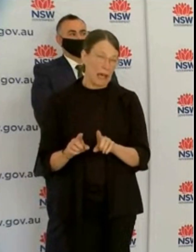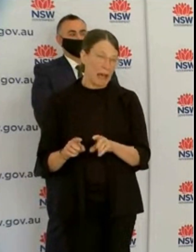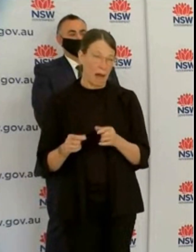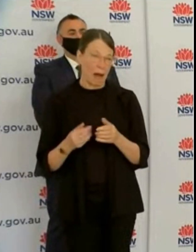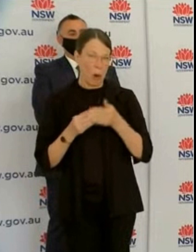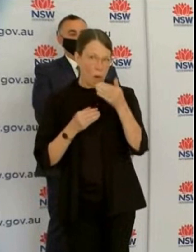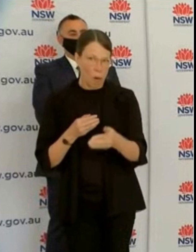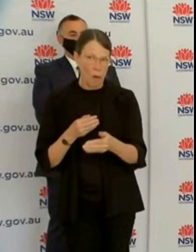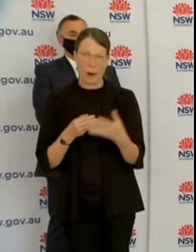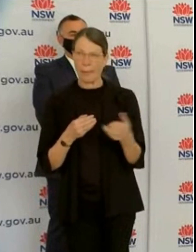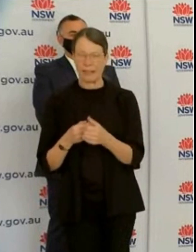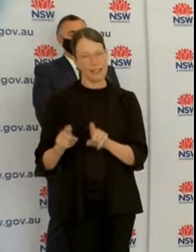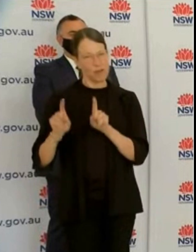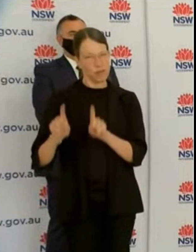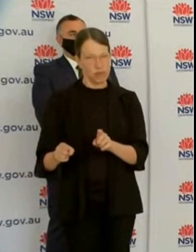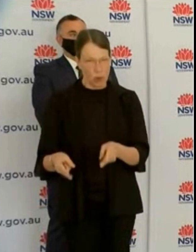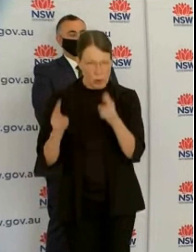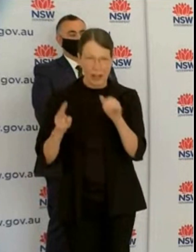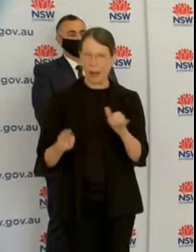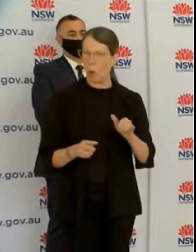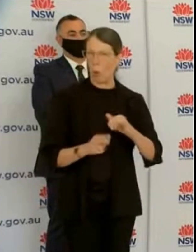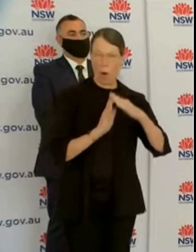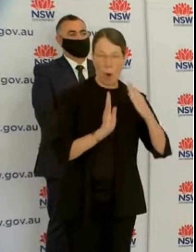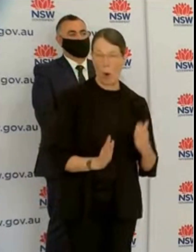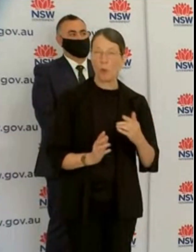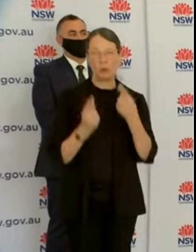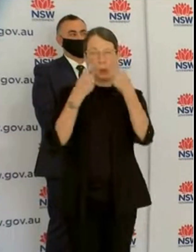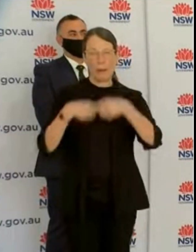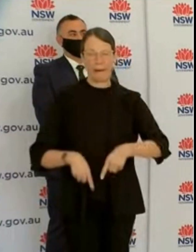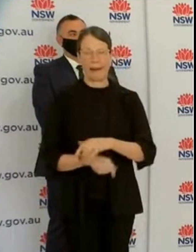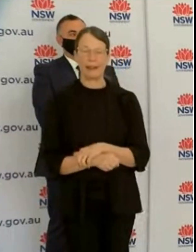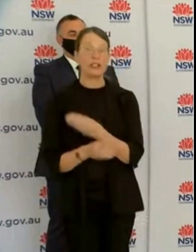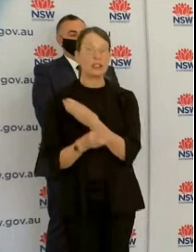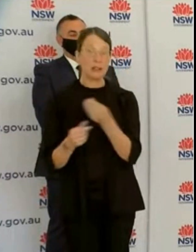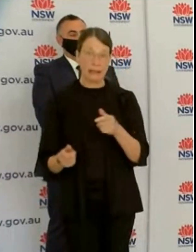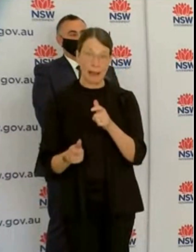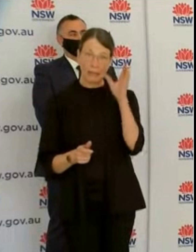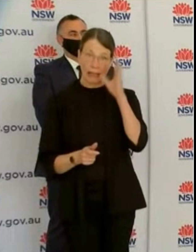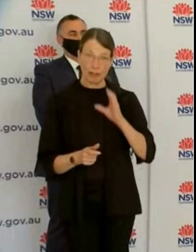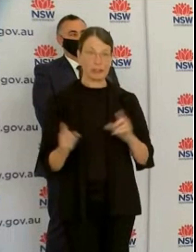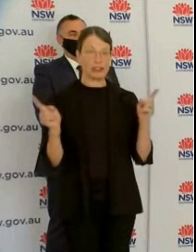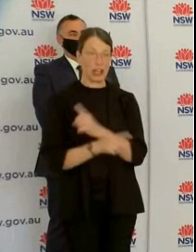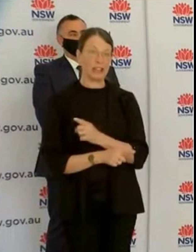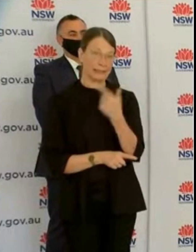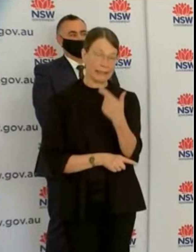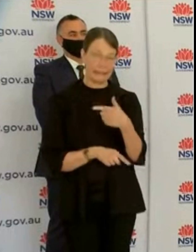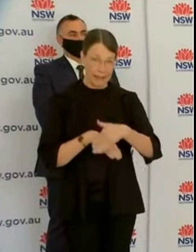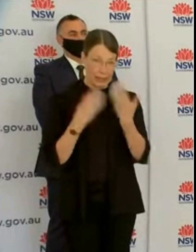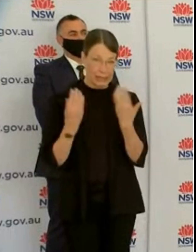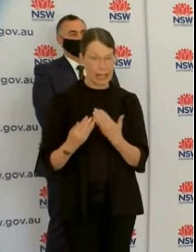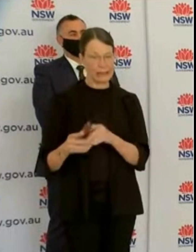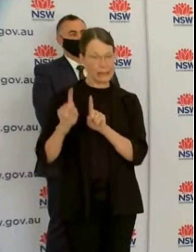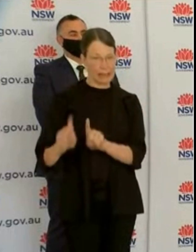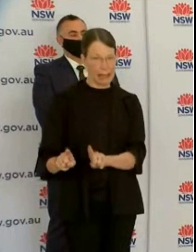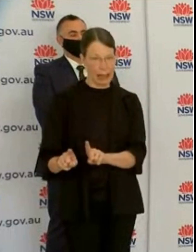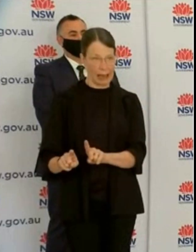experts will give us guidance on what length that should be. I know in some countries it's as low as 7 days, and it might be that when they land they take a